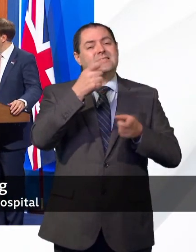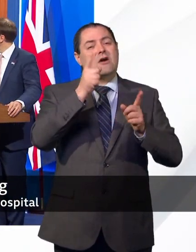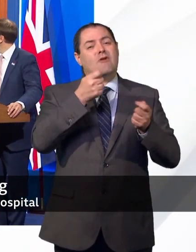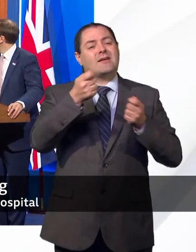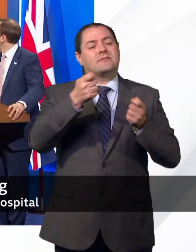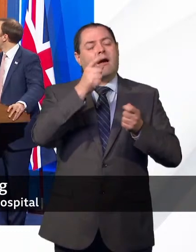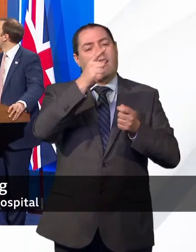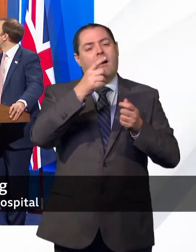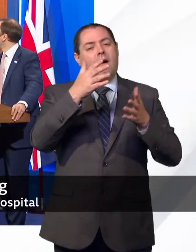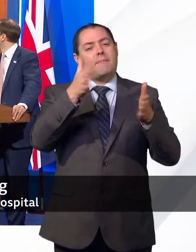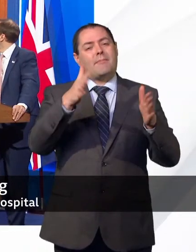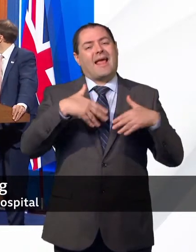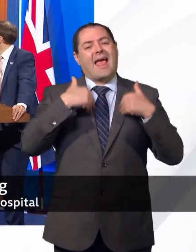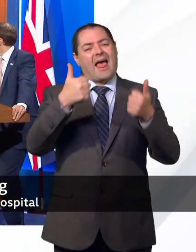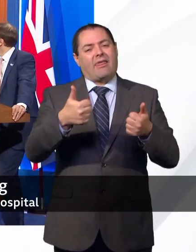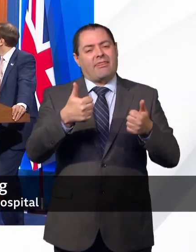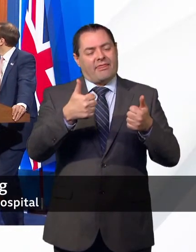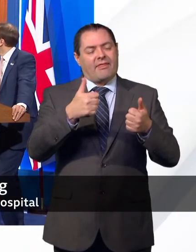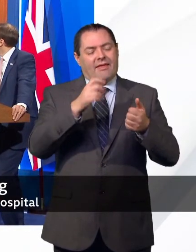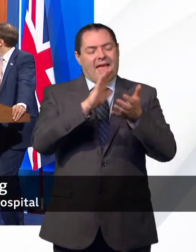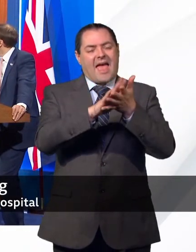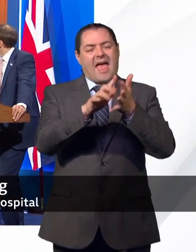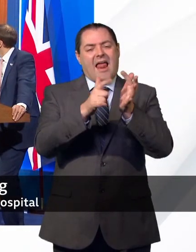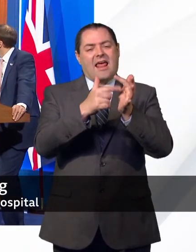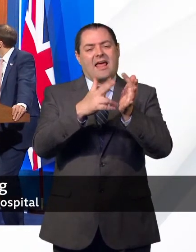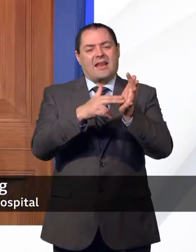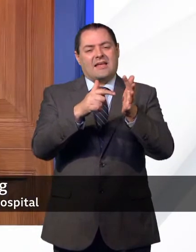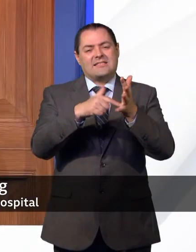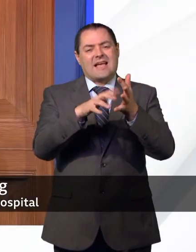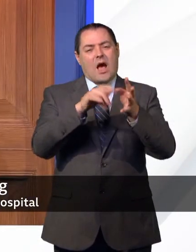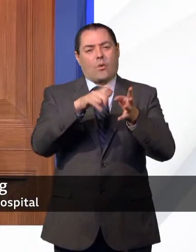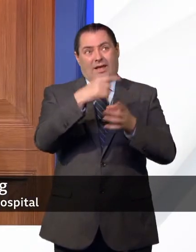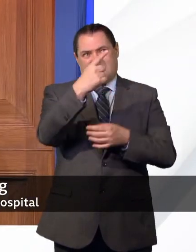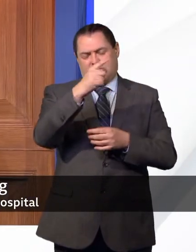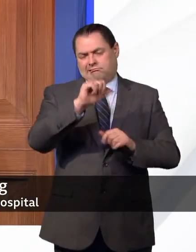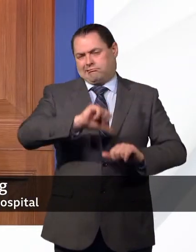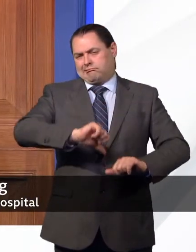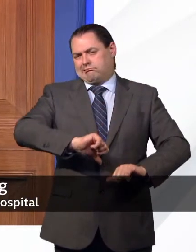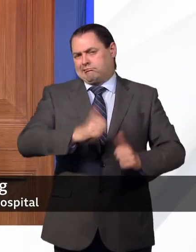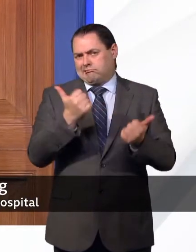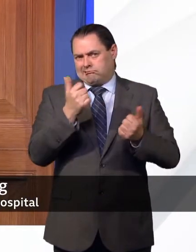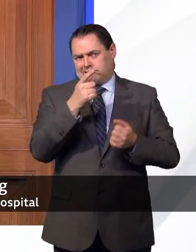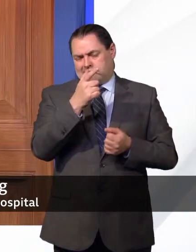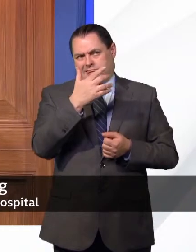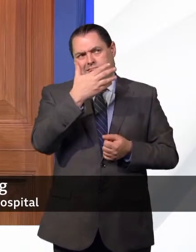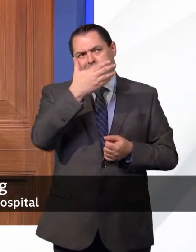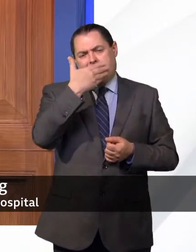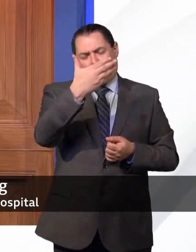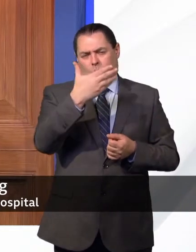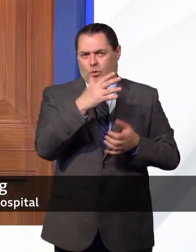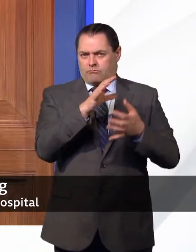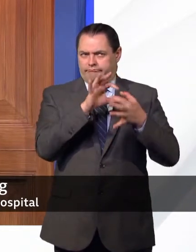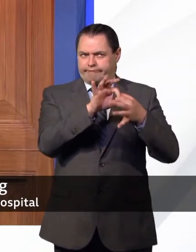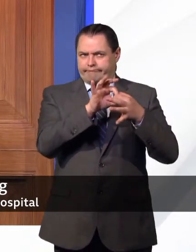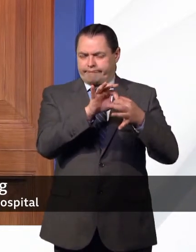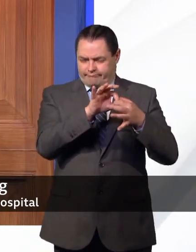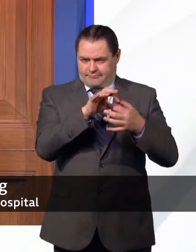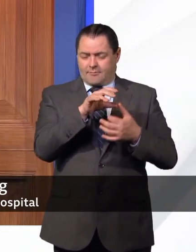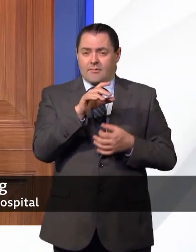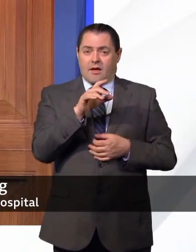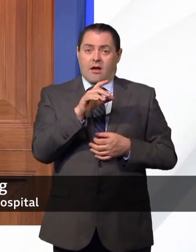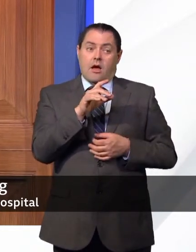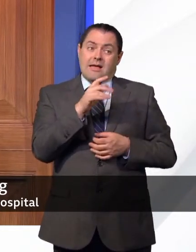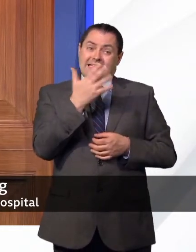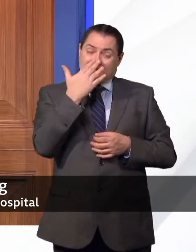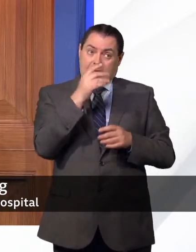Towie, who has been absolutely brilliant in supporting this, and we work very closely with her. I think that, as Secretary of State said, the cases actually do look